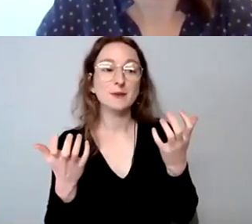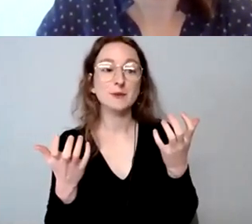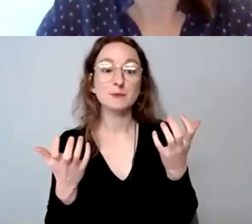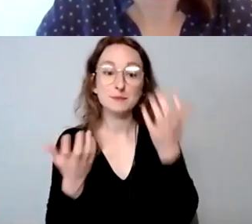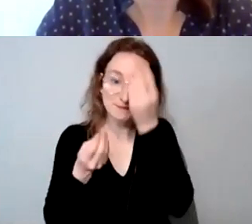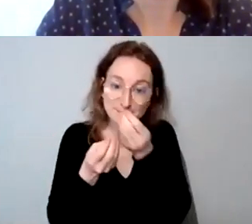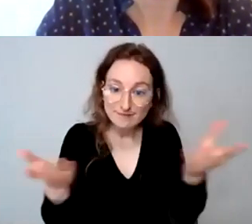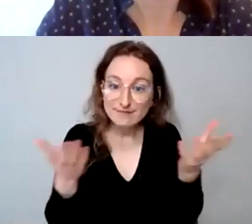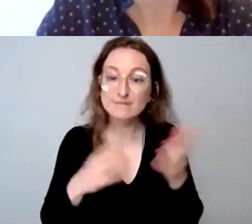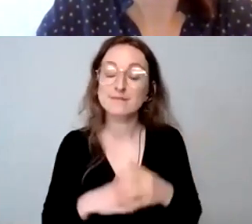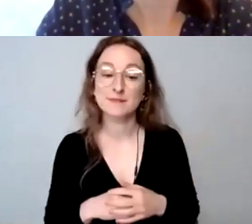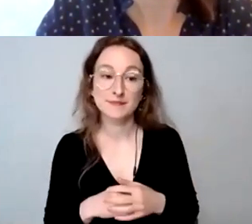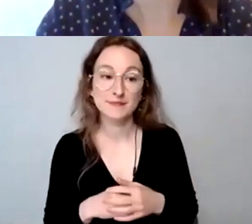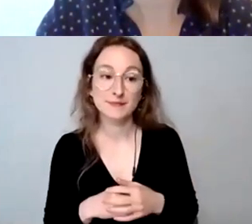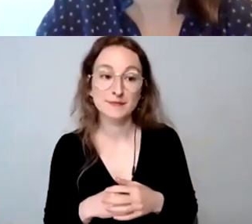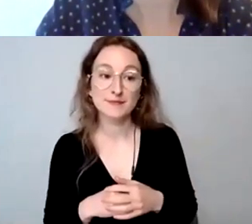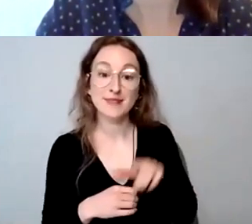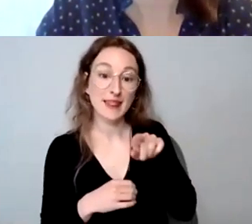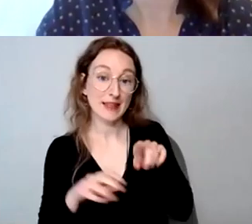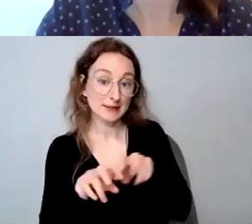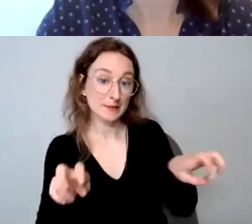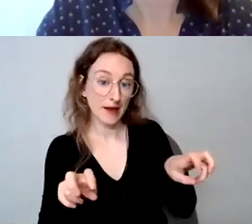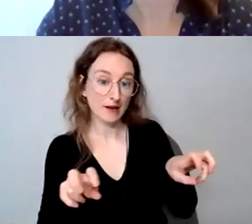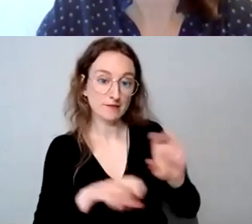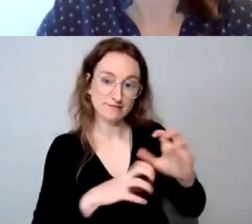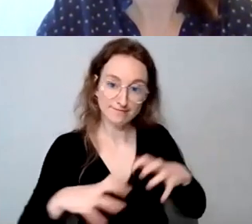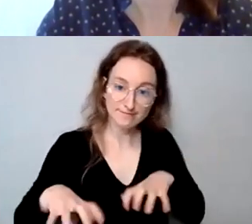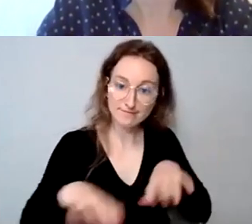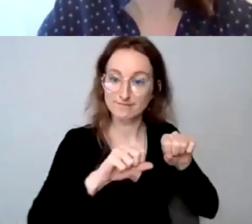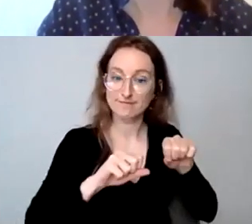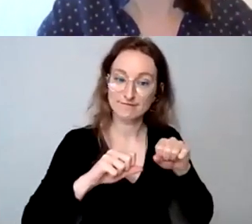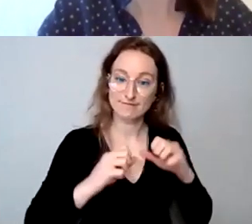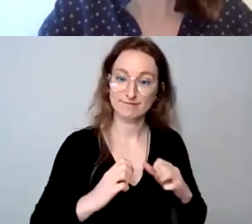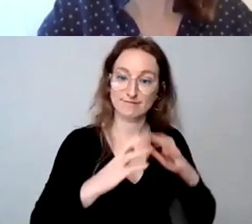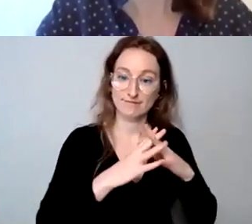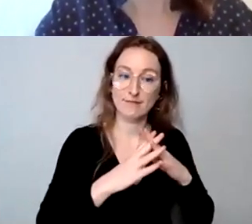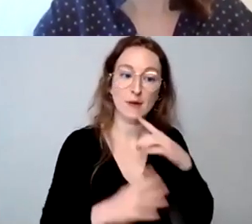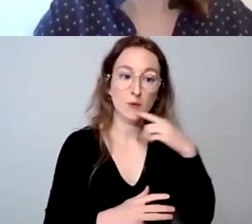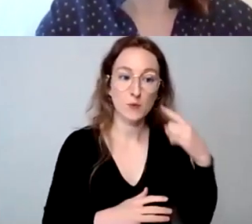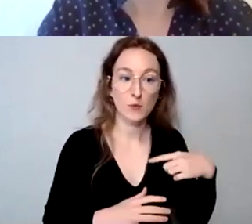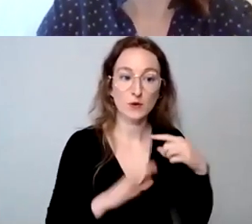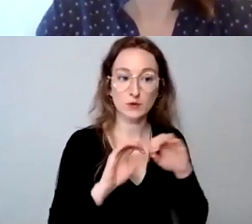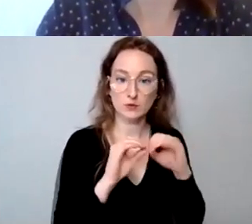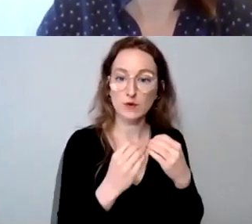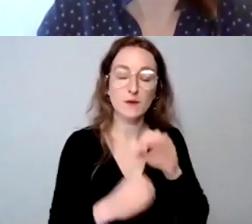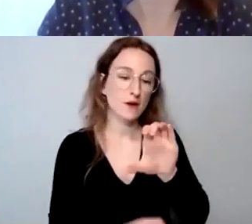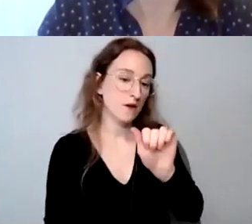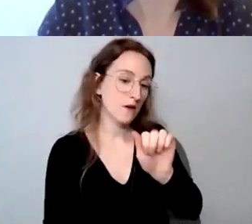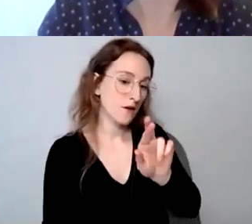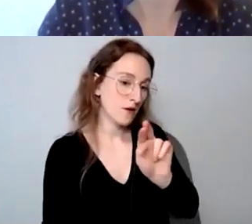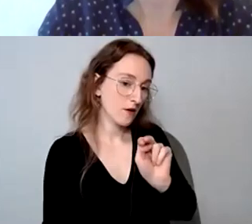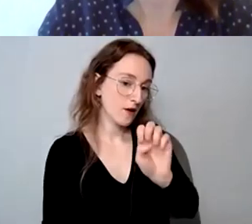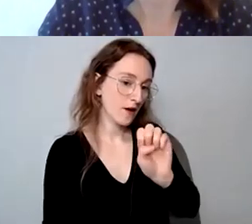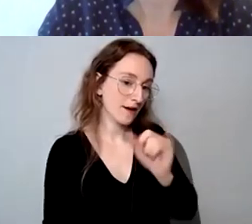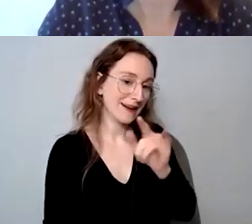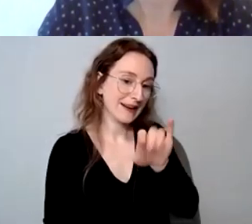panel is organized by the Russian Studies Workshop at Indiana University, funded by the Carnegie Corporation at New York,